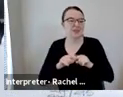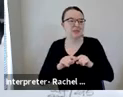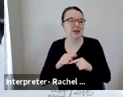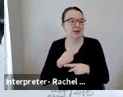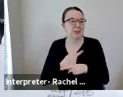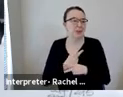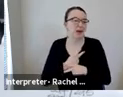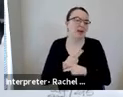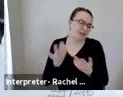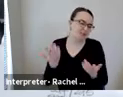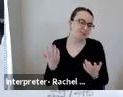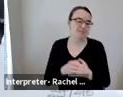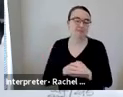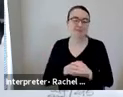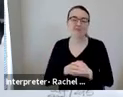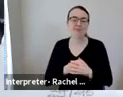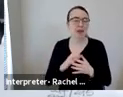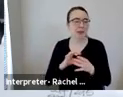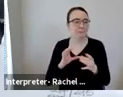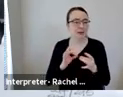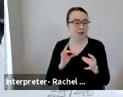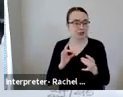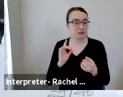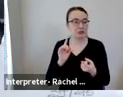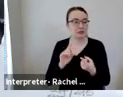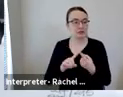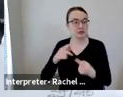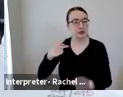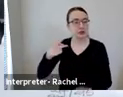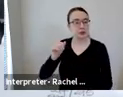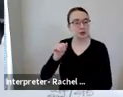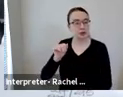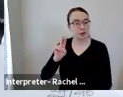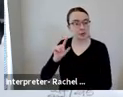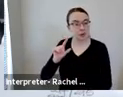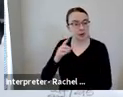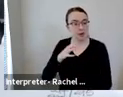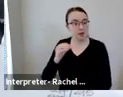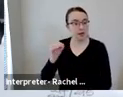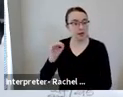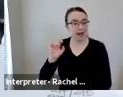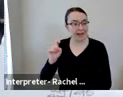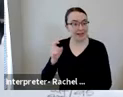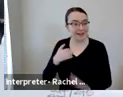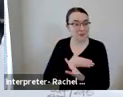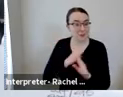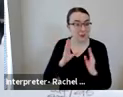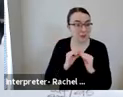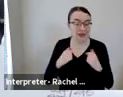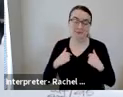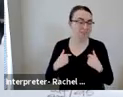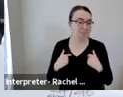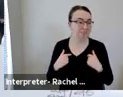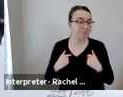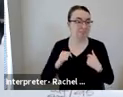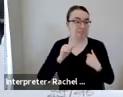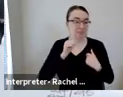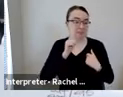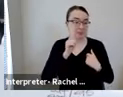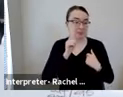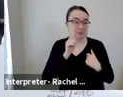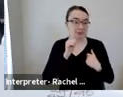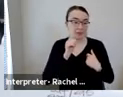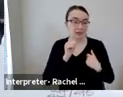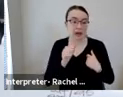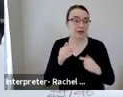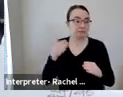is. Like I mentioned to Paul and Alex and before we started, you know, I'm not paid to be a designer now.